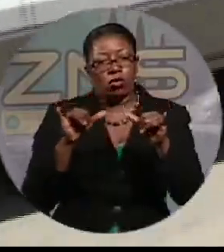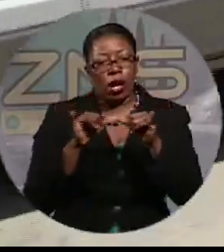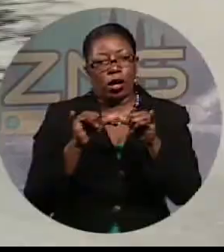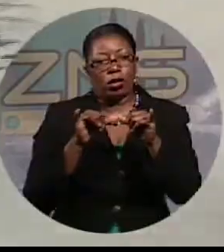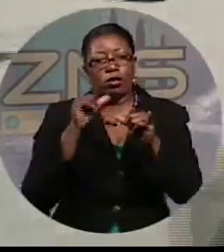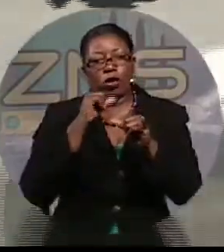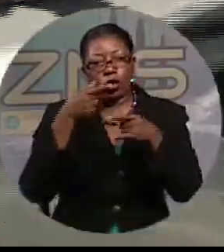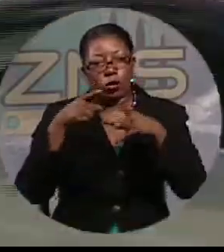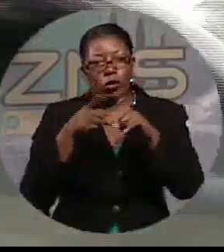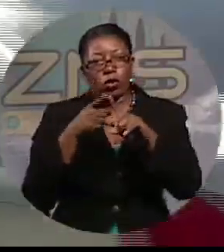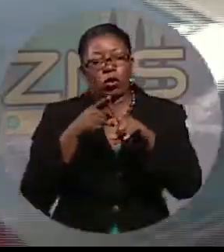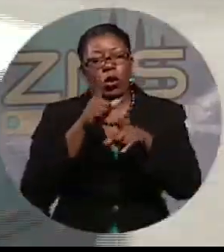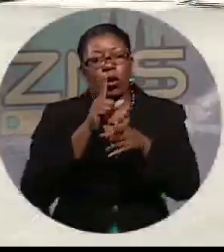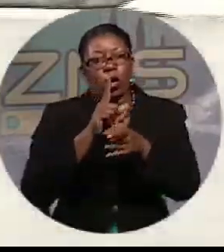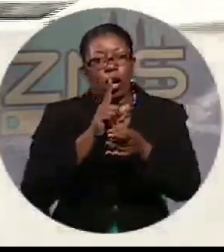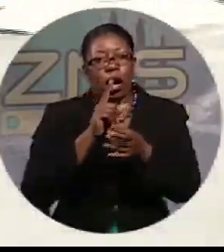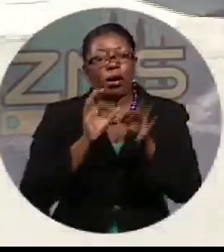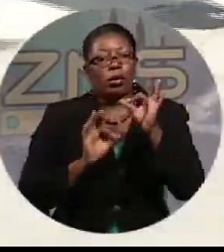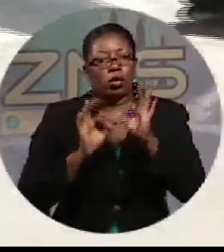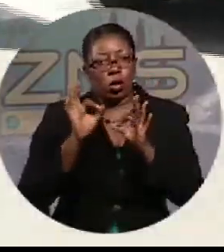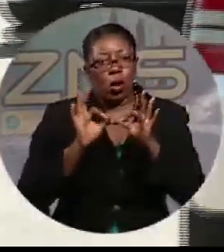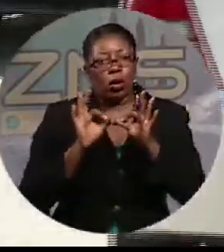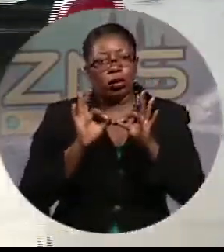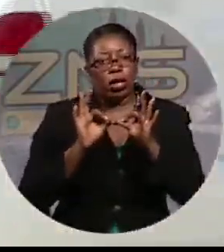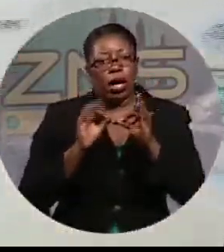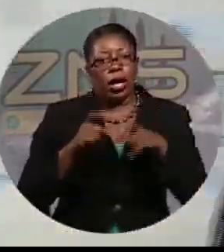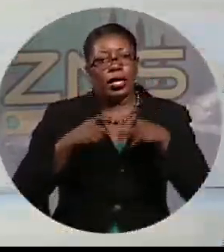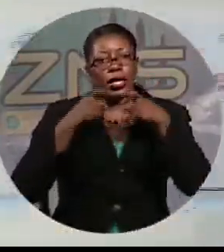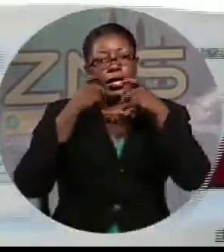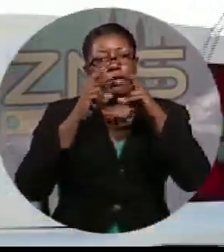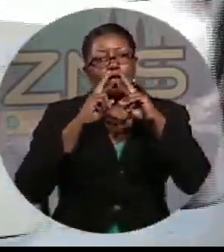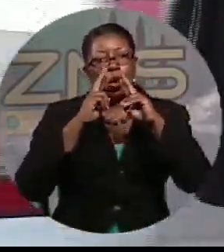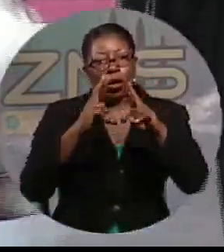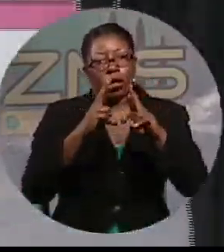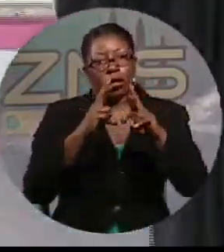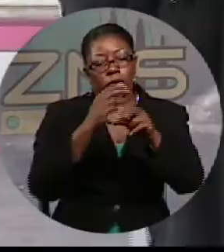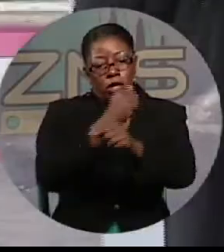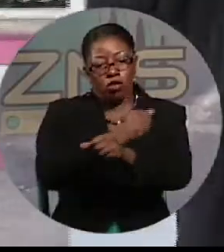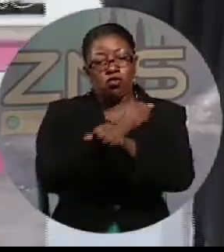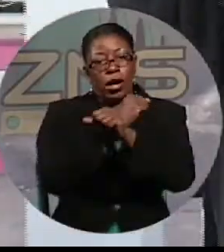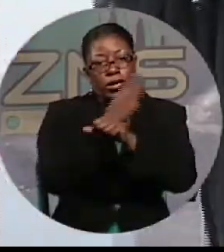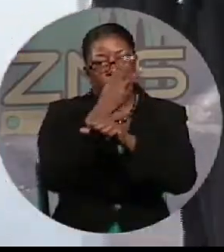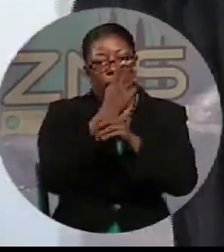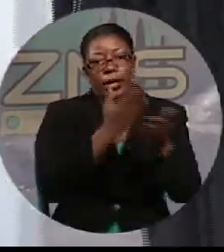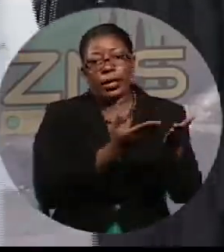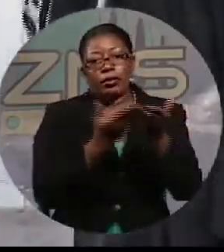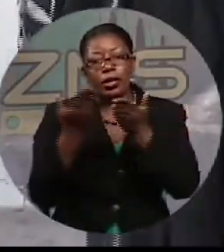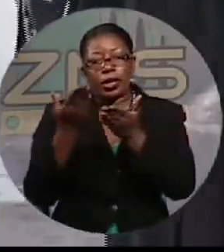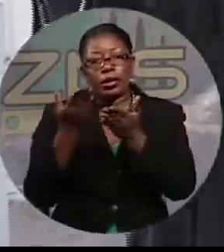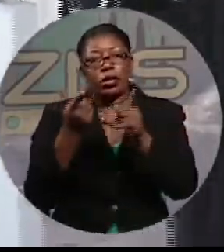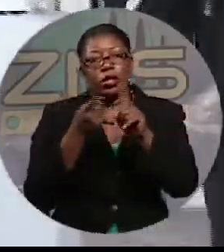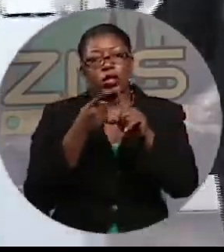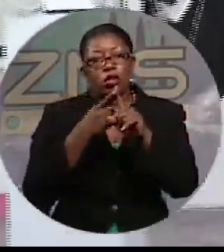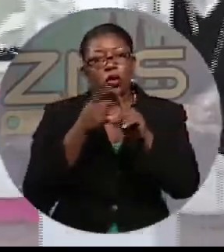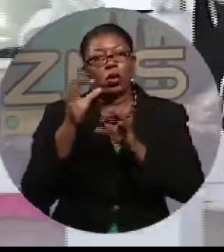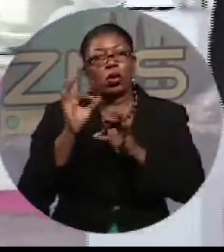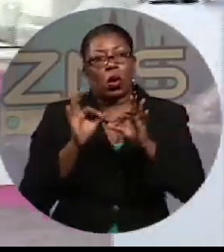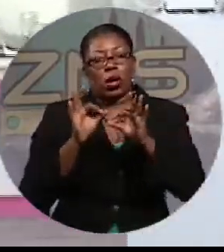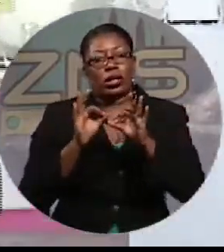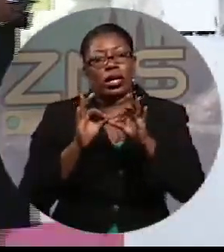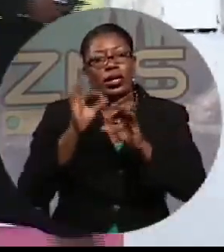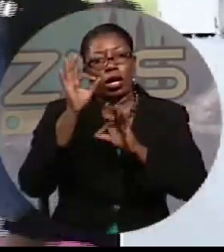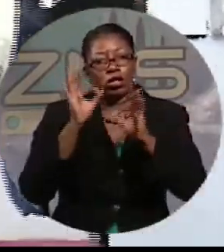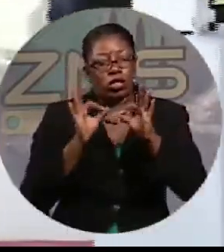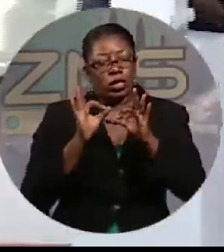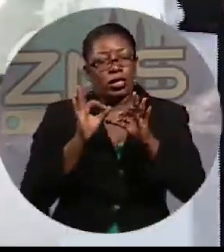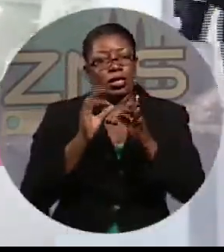court and that an order was given that he be arrested and brought to the court. Mangra told reporters outside of court that Senior Justice Isaacs